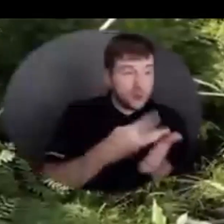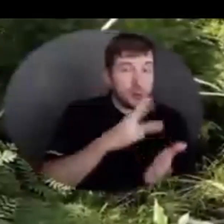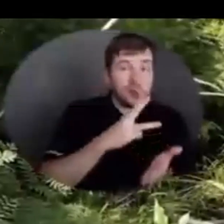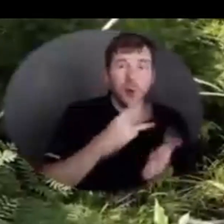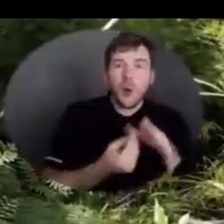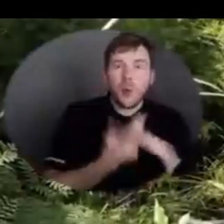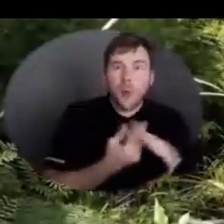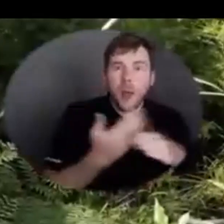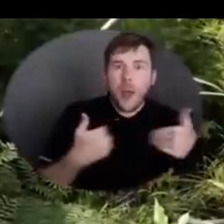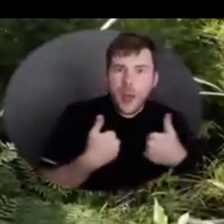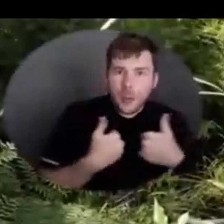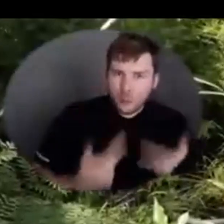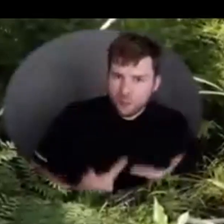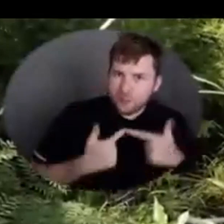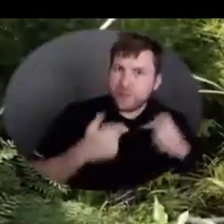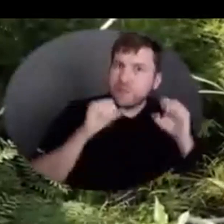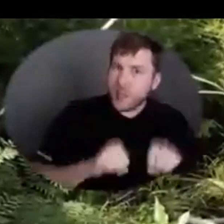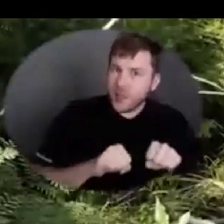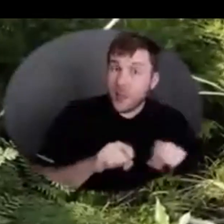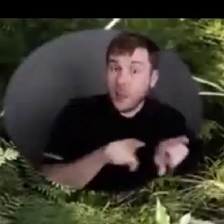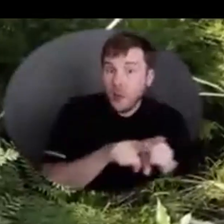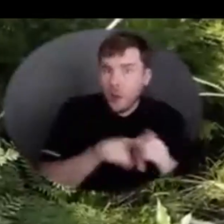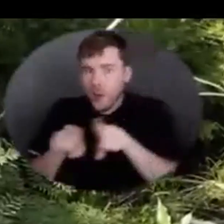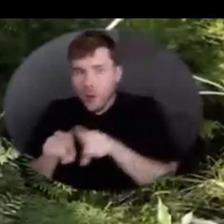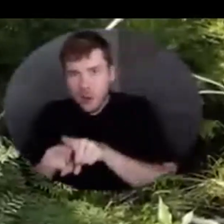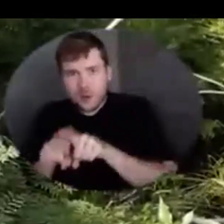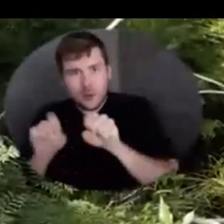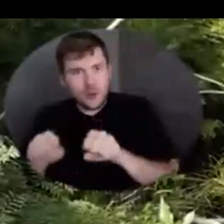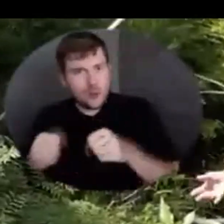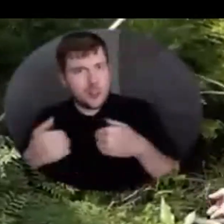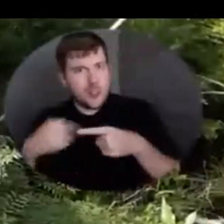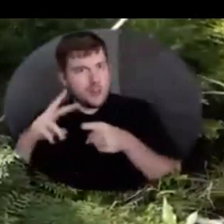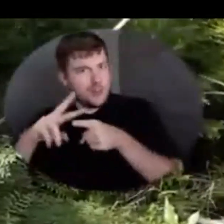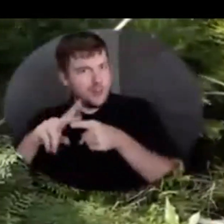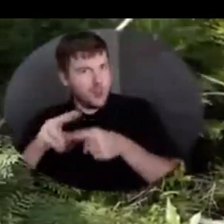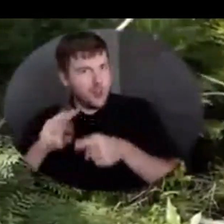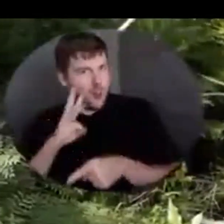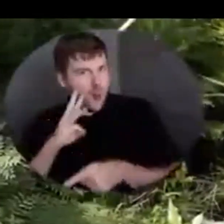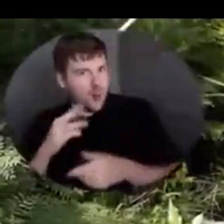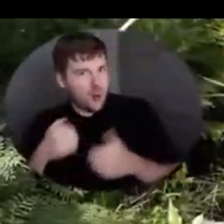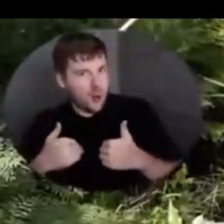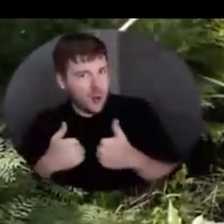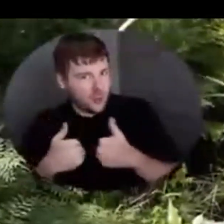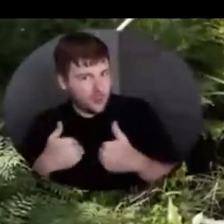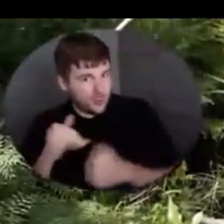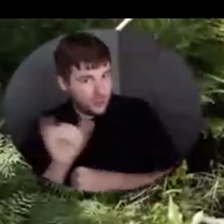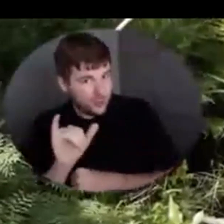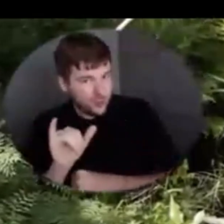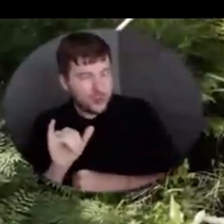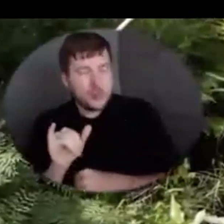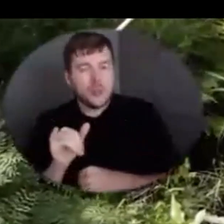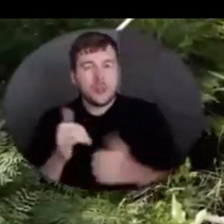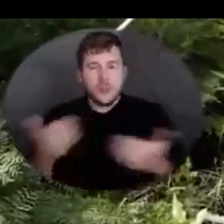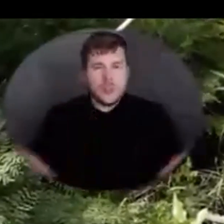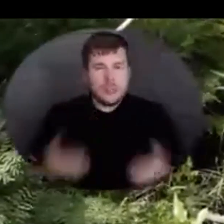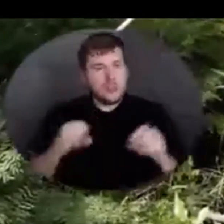plants and animals are still allowed to live, but it creates a very diverse environment where you can get other things that do like salt water that live in the area.